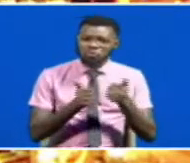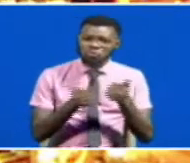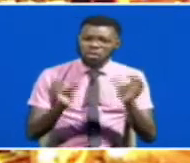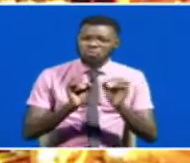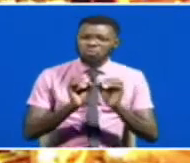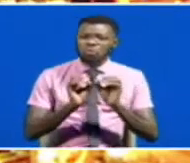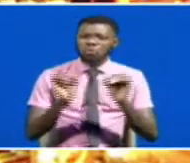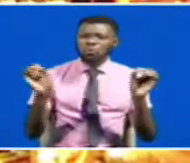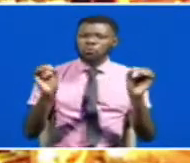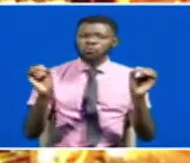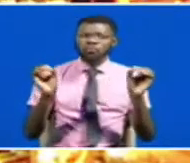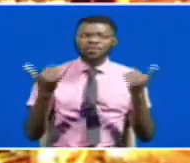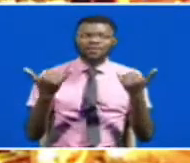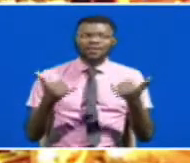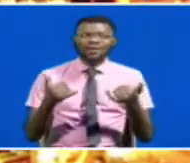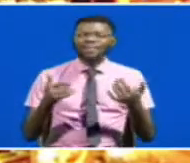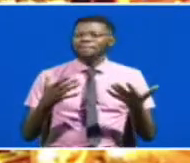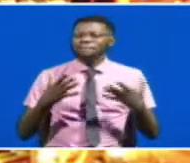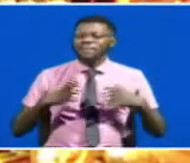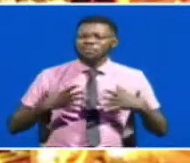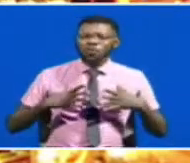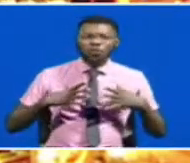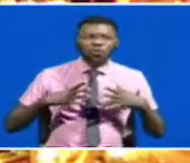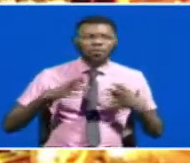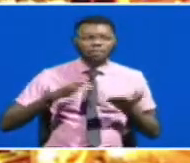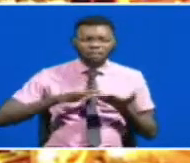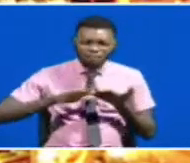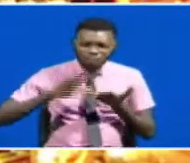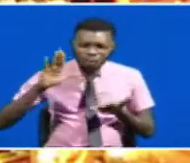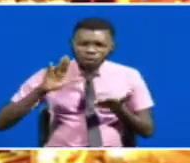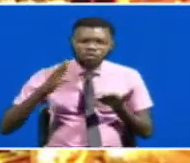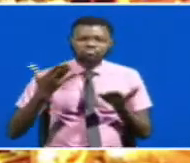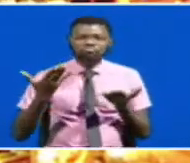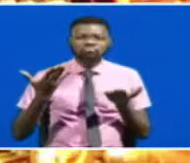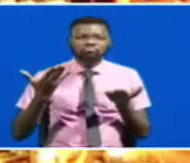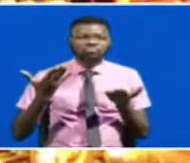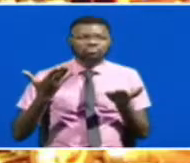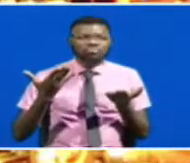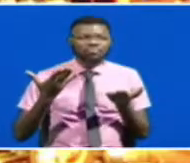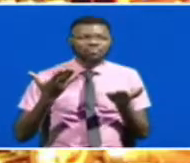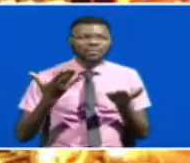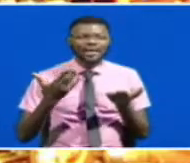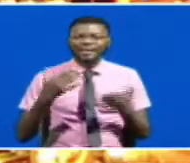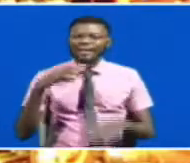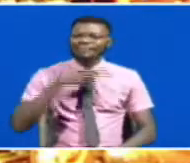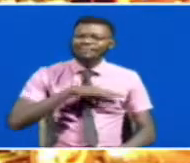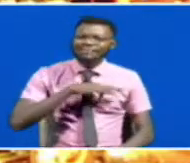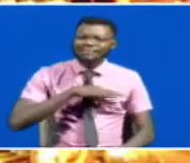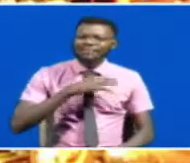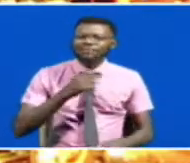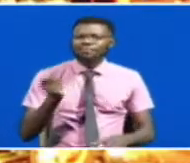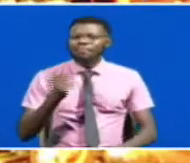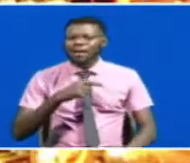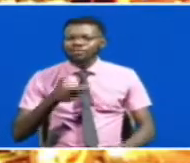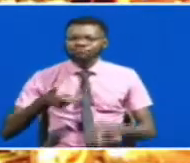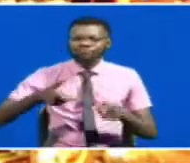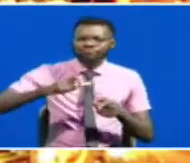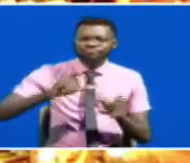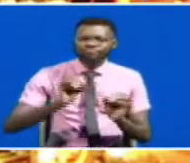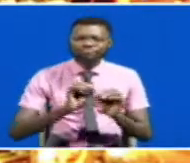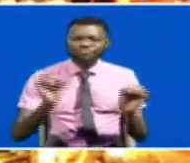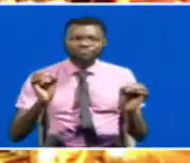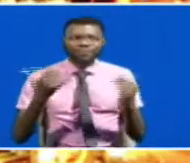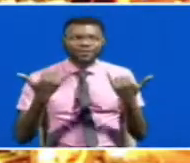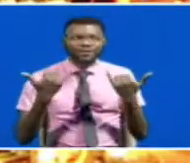the ILAM consumer spending index, more than half the sampled did not mark any income increase, subsequently leading to a